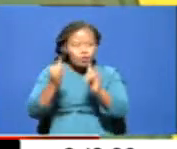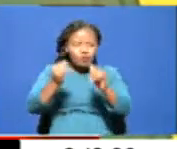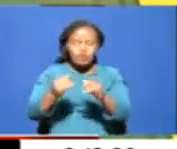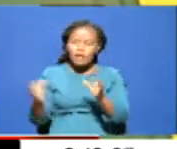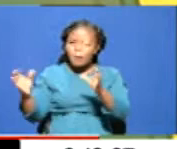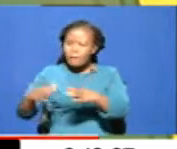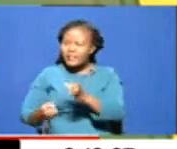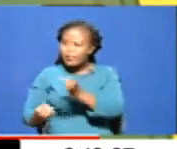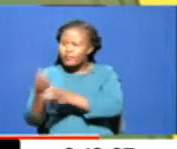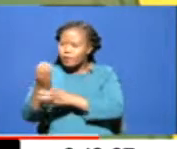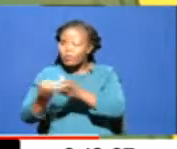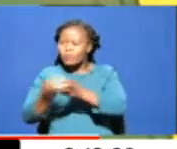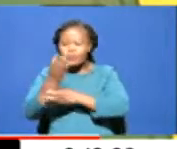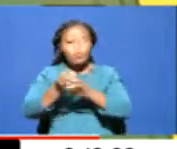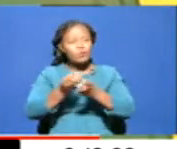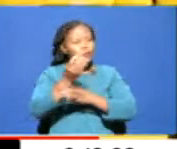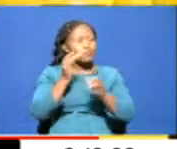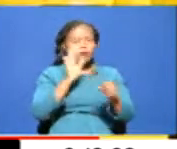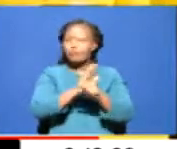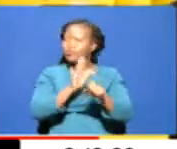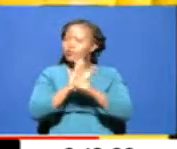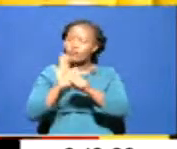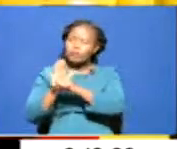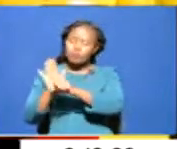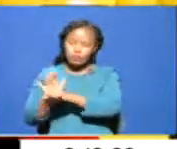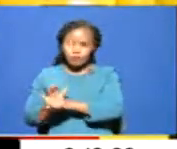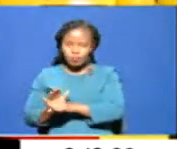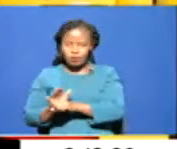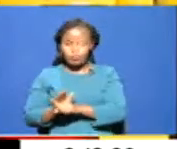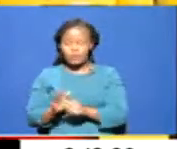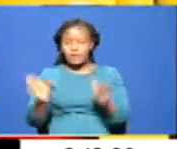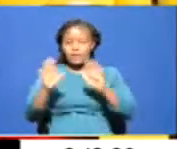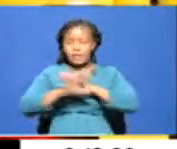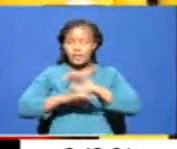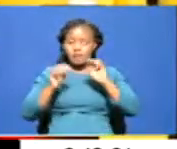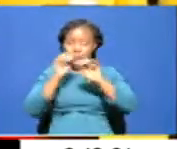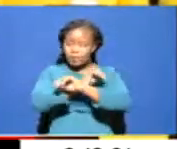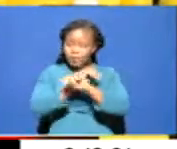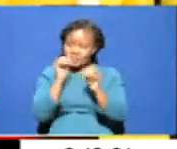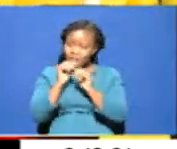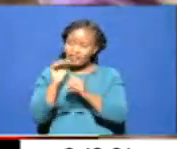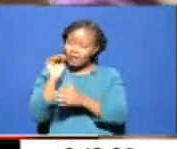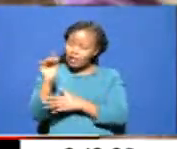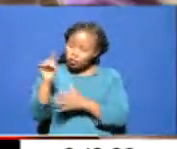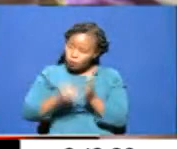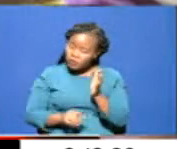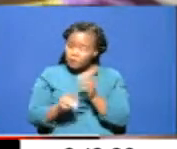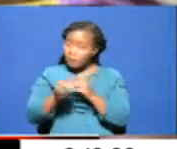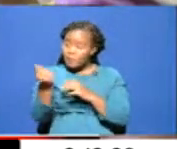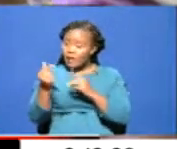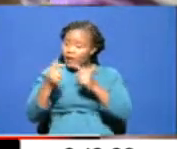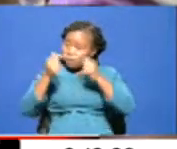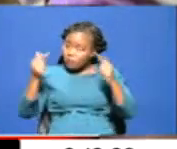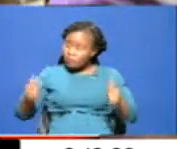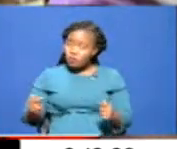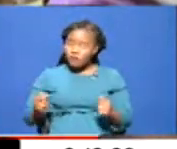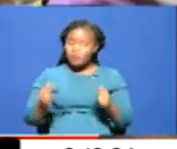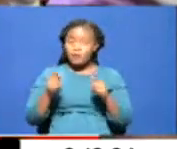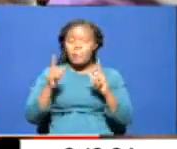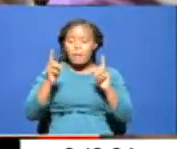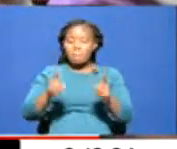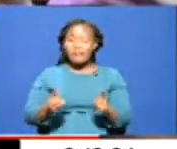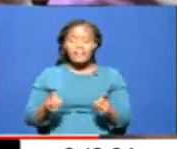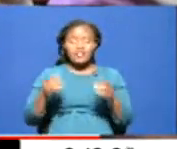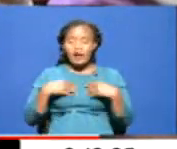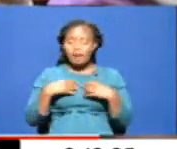yake na chama ya kikundi yake. The deputy president challenged his competitors to rally behind a formidable